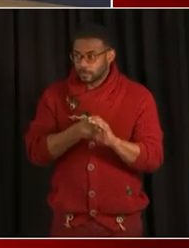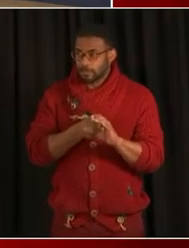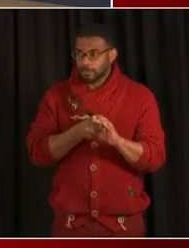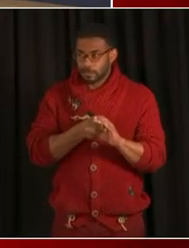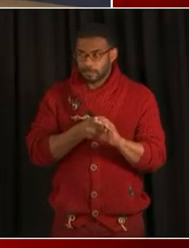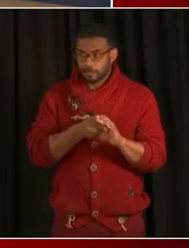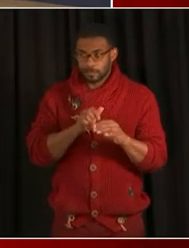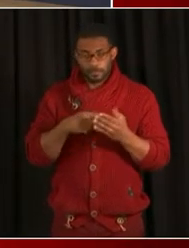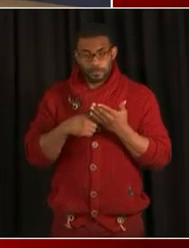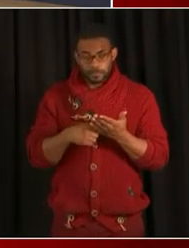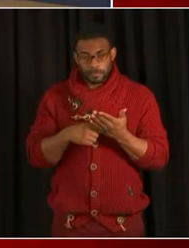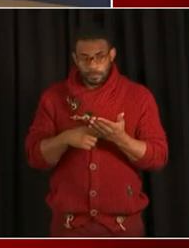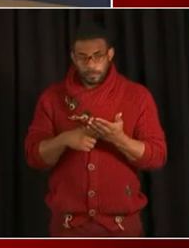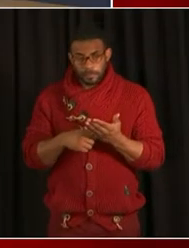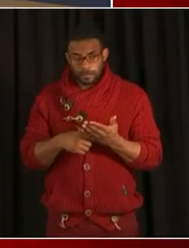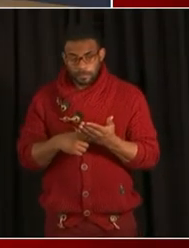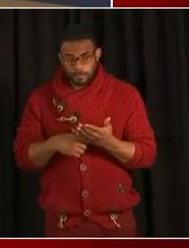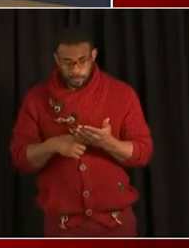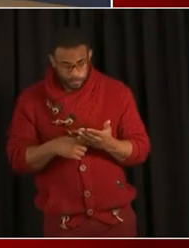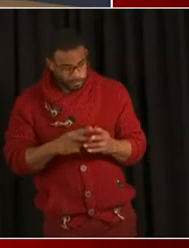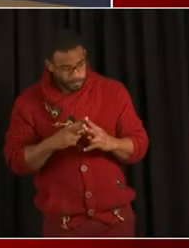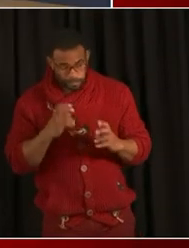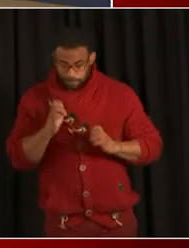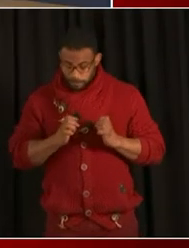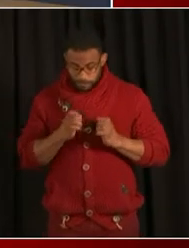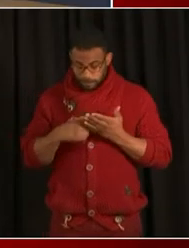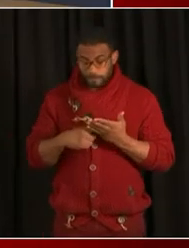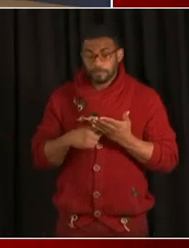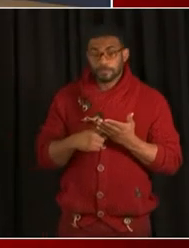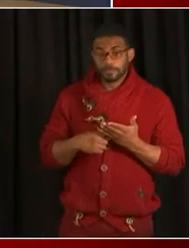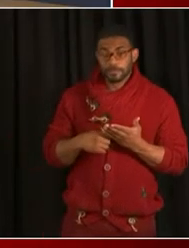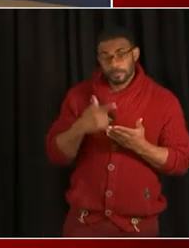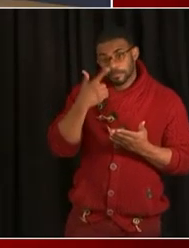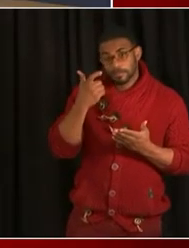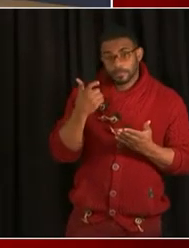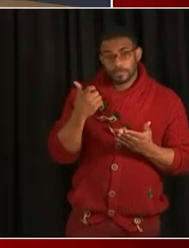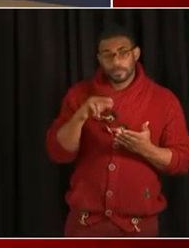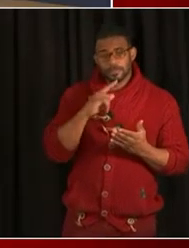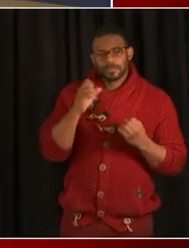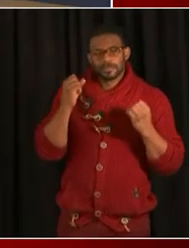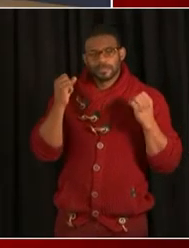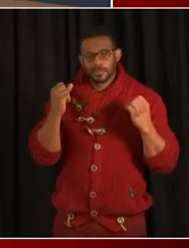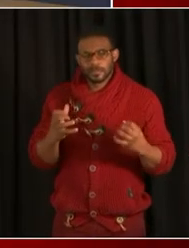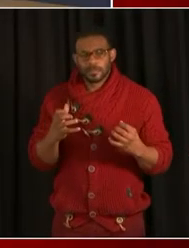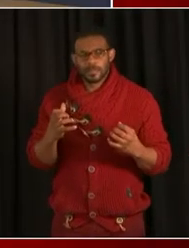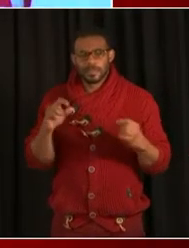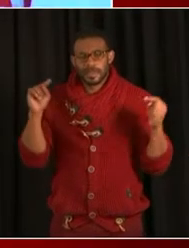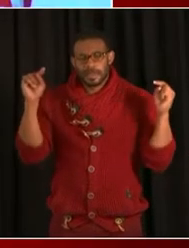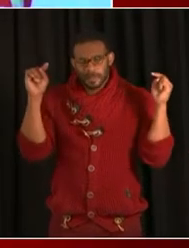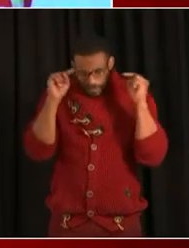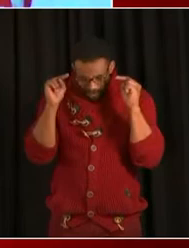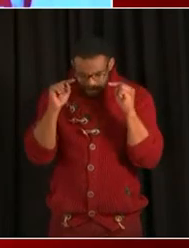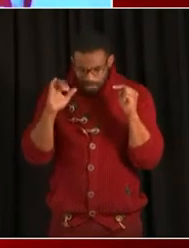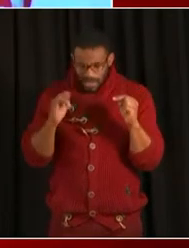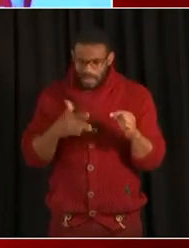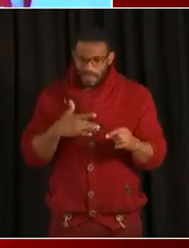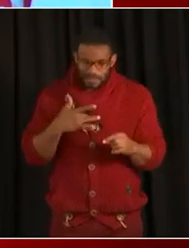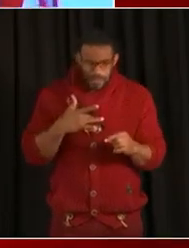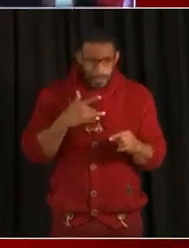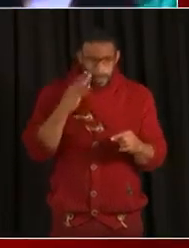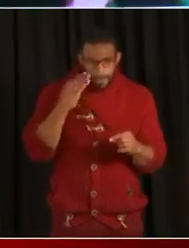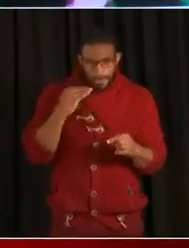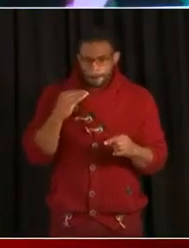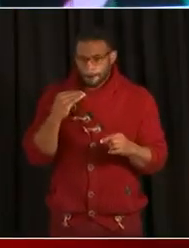in the discussion. And it's been a very emotional discussion because there is so much pain that our field